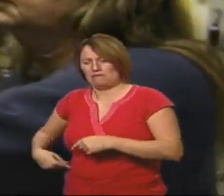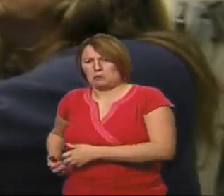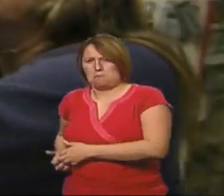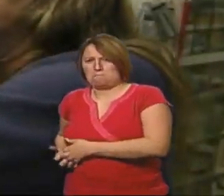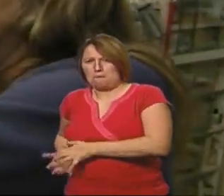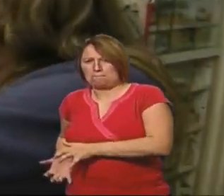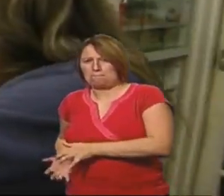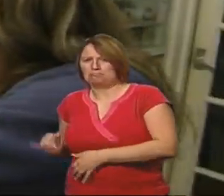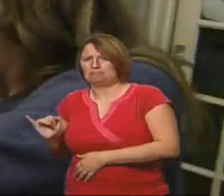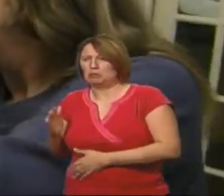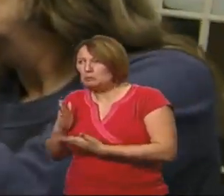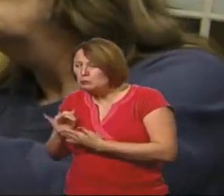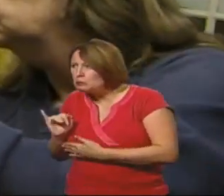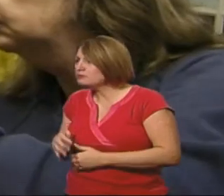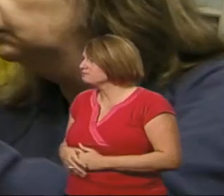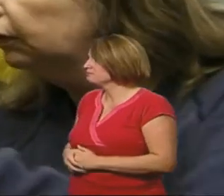he?